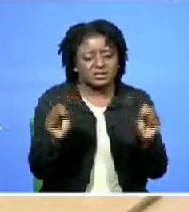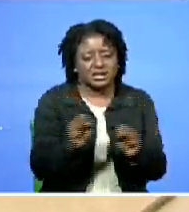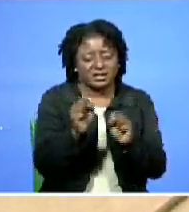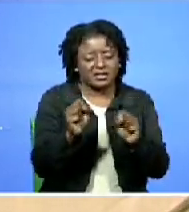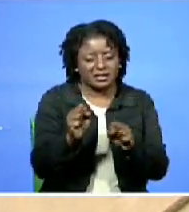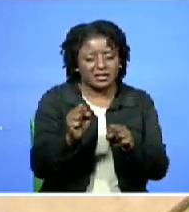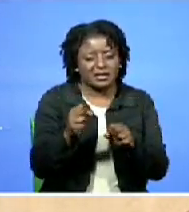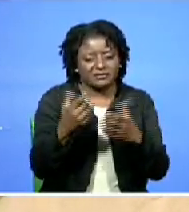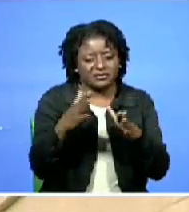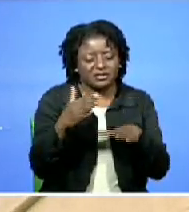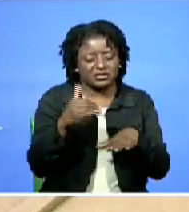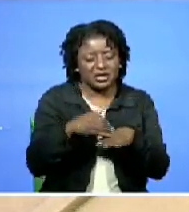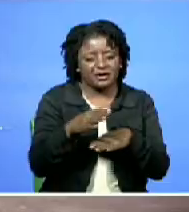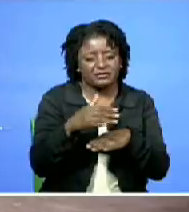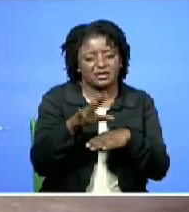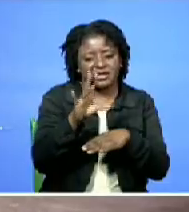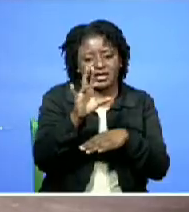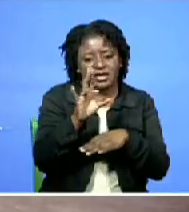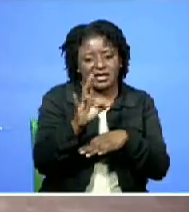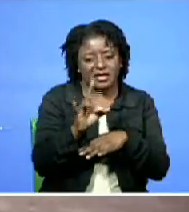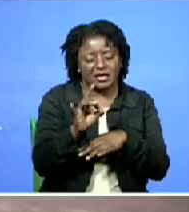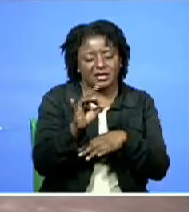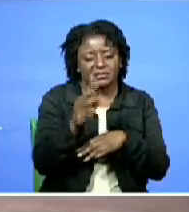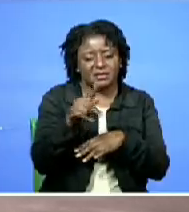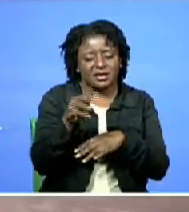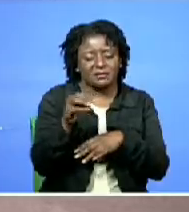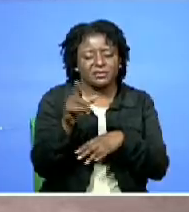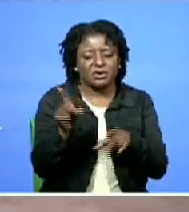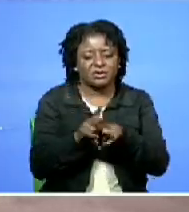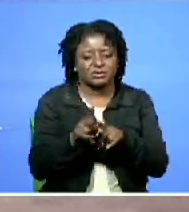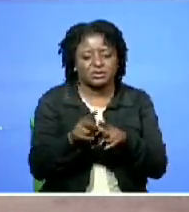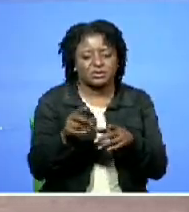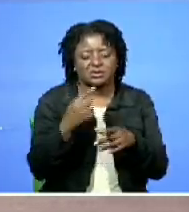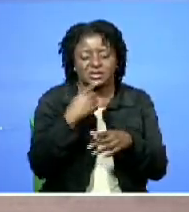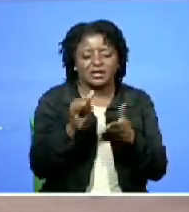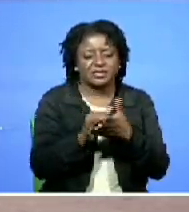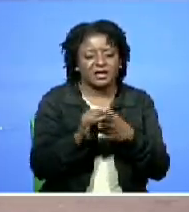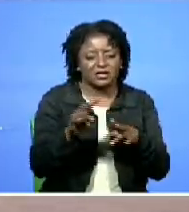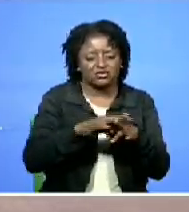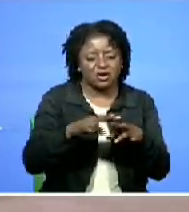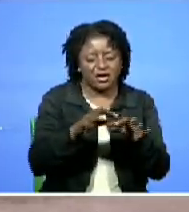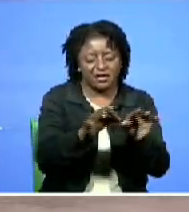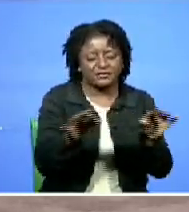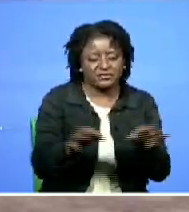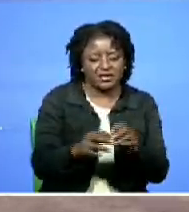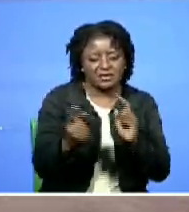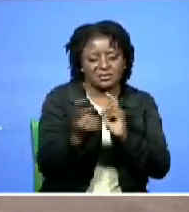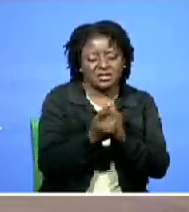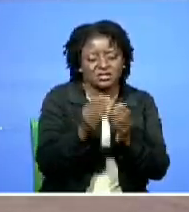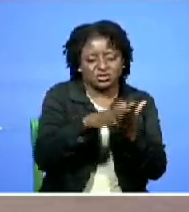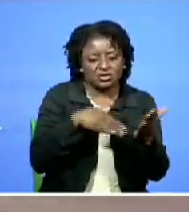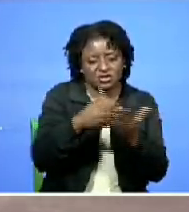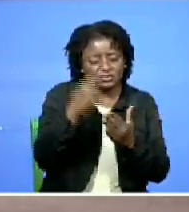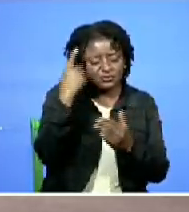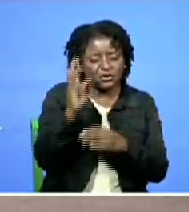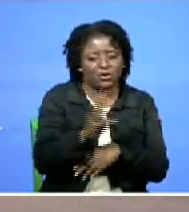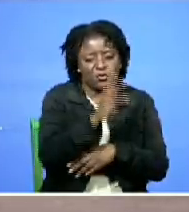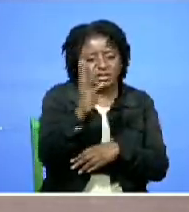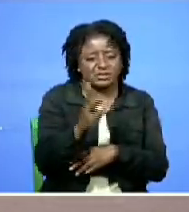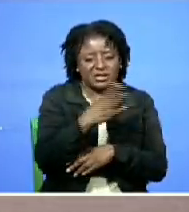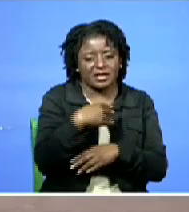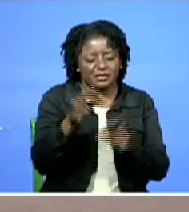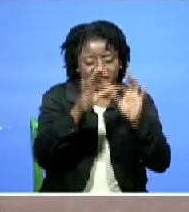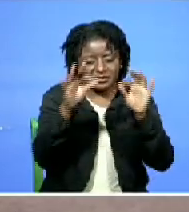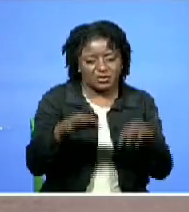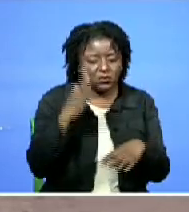finished shortly after 8 p.m. Beckles also revealed that a track and field meet is scheduled for Wednesday and that the facility will be